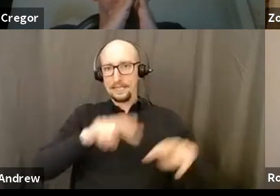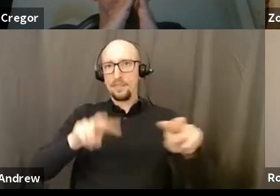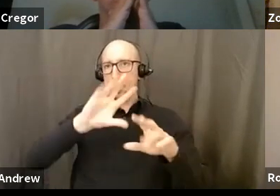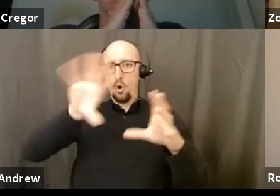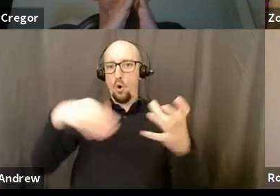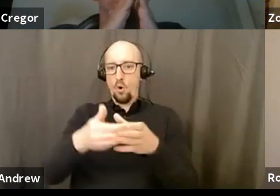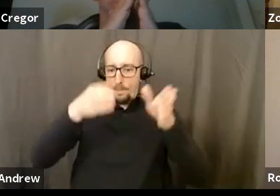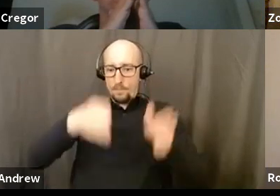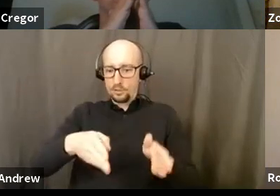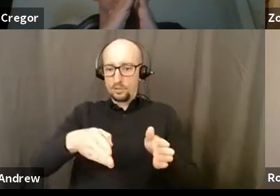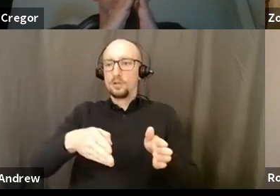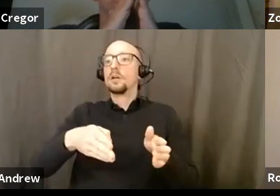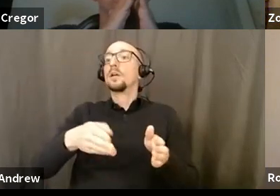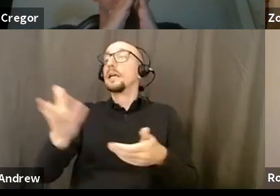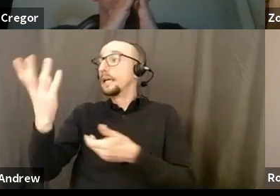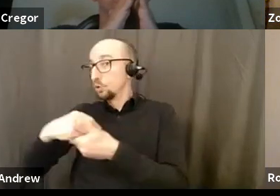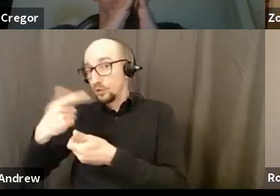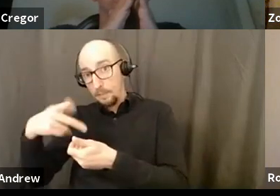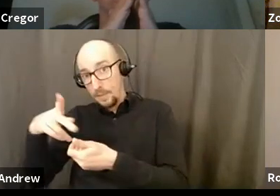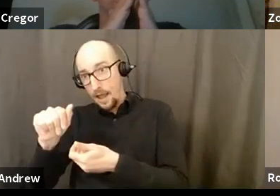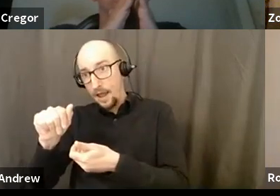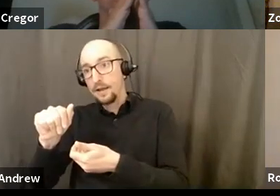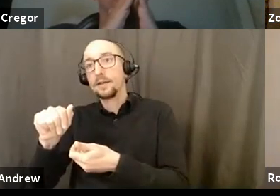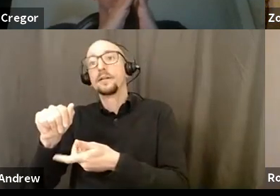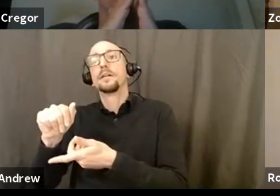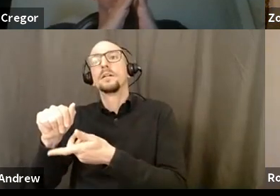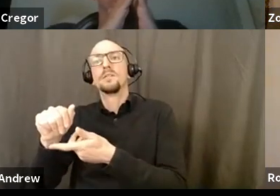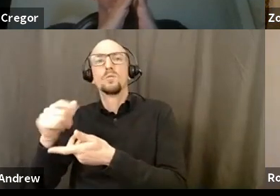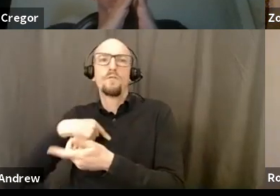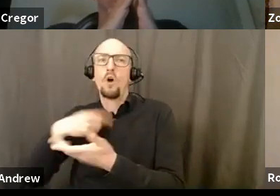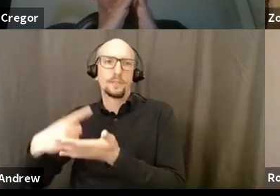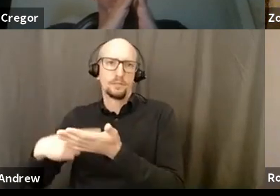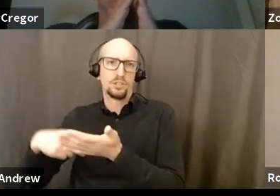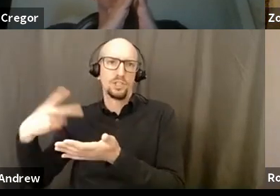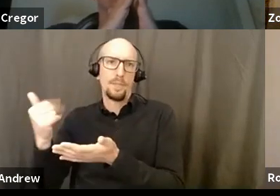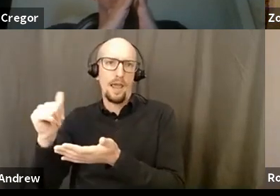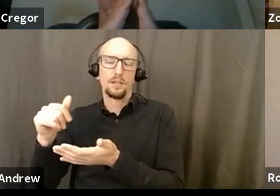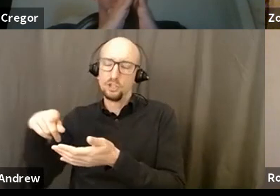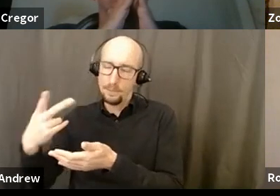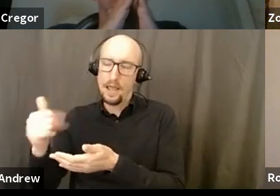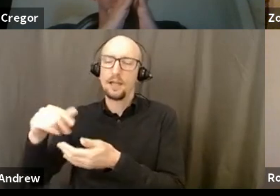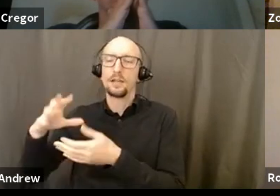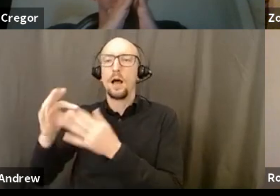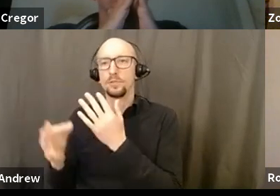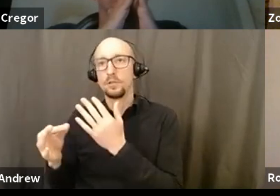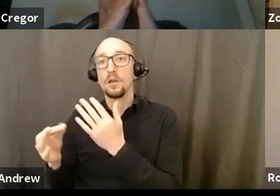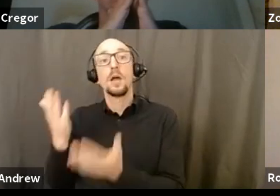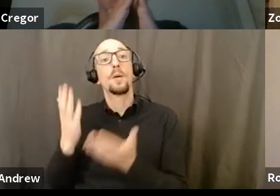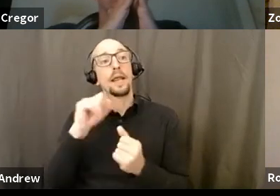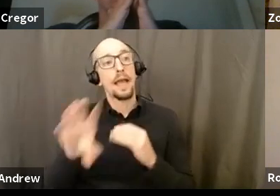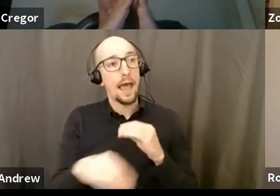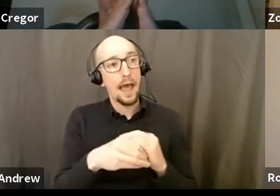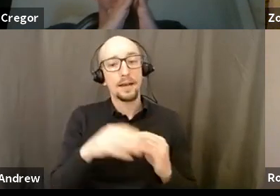in addition to the GPA scenarios we've discussed, you could use MCAS as